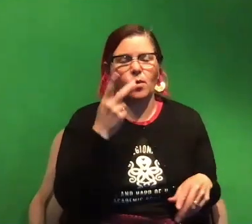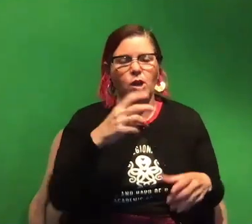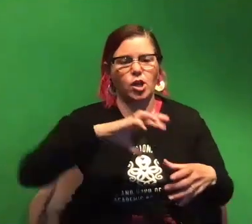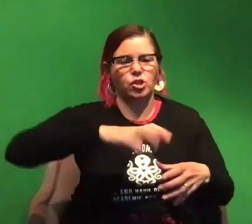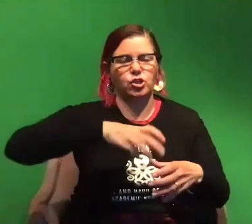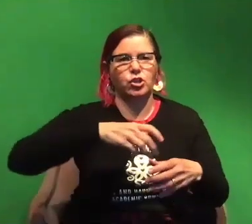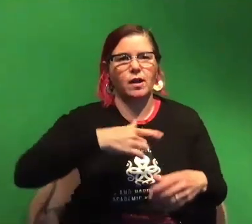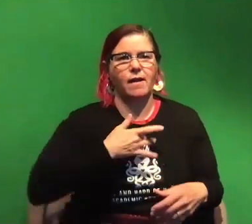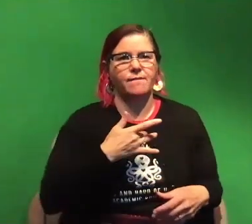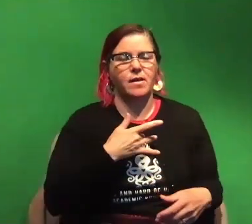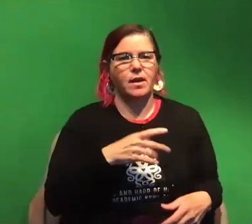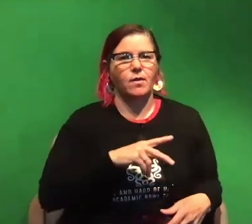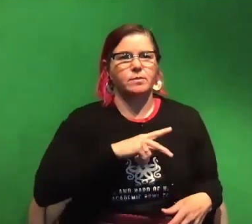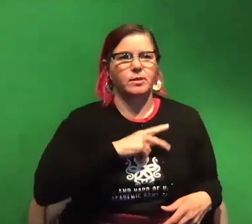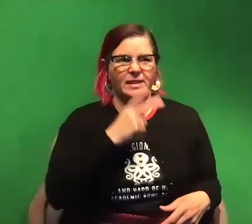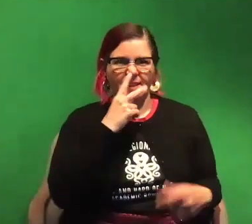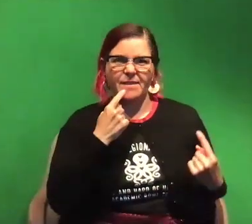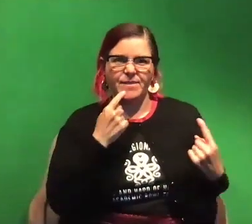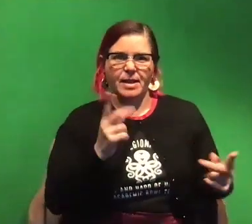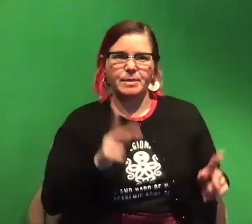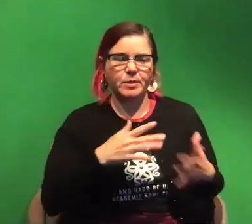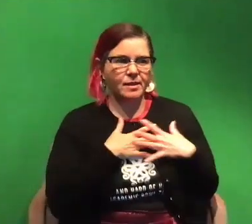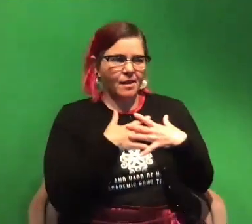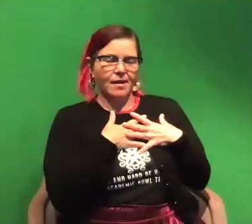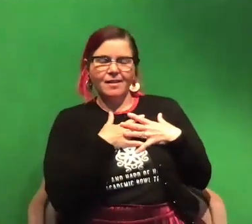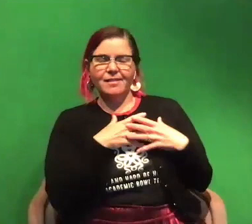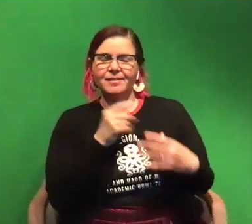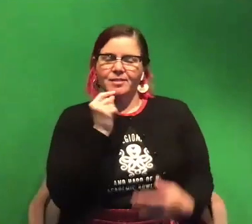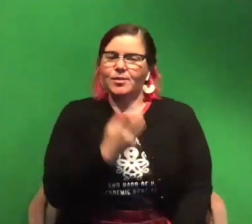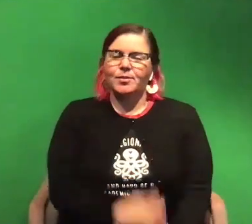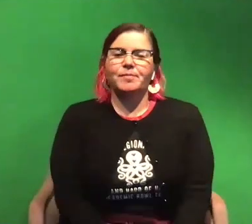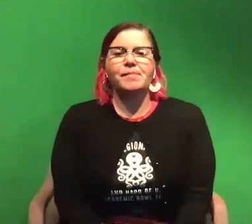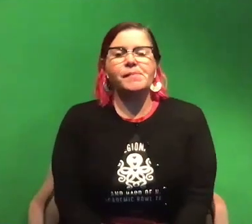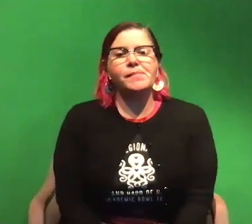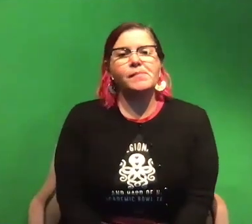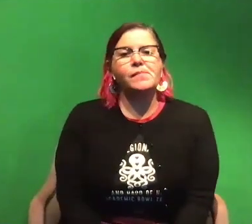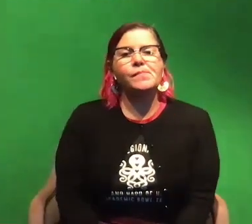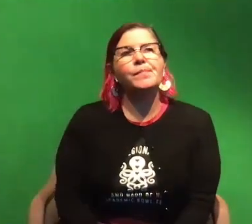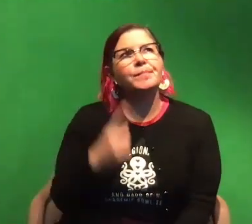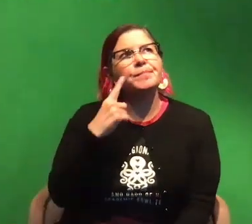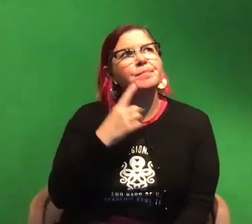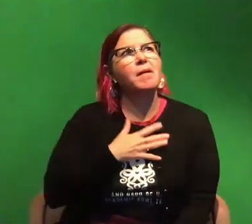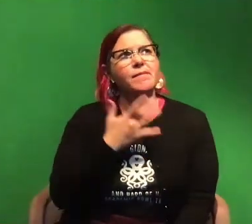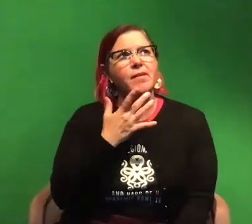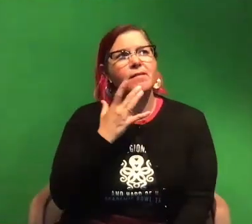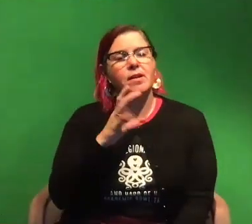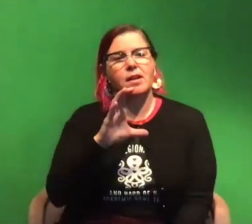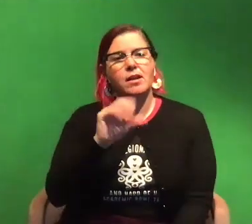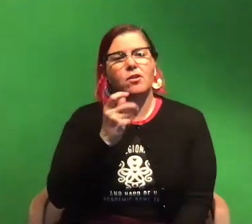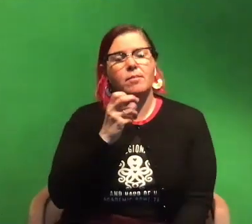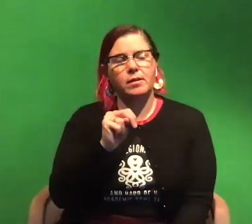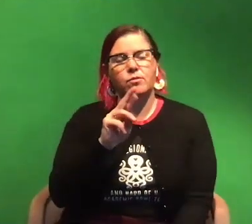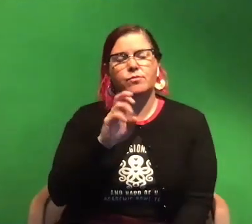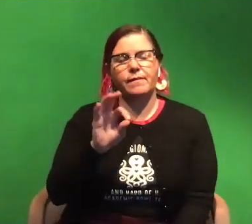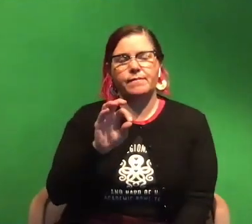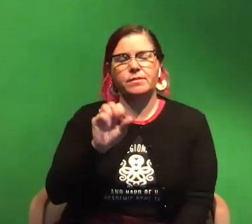I was personally seeing a celebrity. Like, they're so, so cool. Yeah, I think my favorites are the Caribbean reef squid,